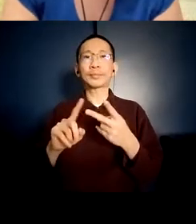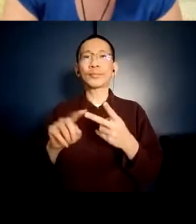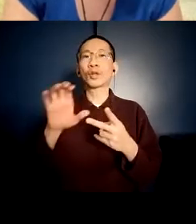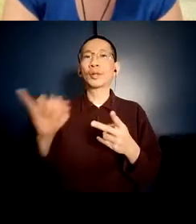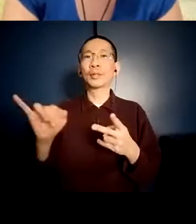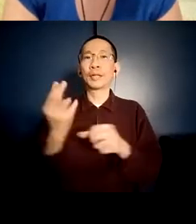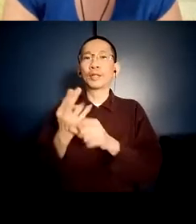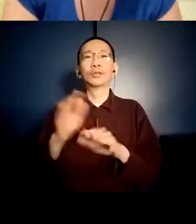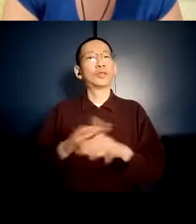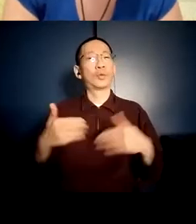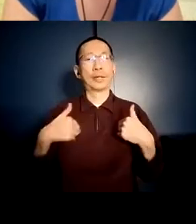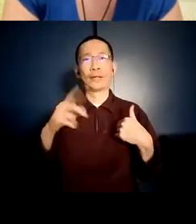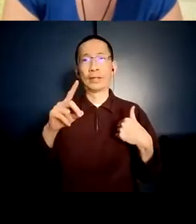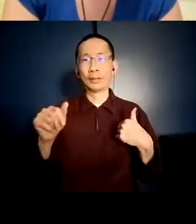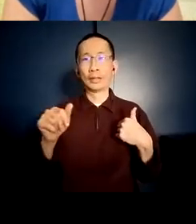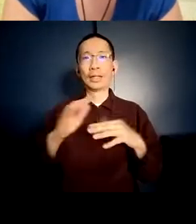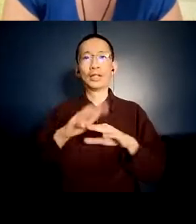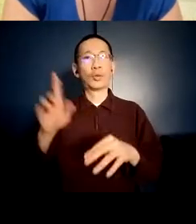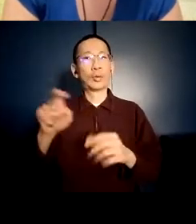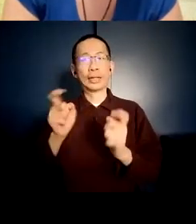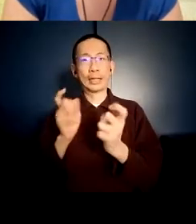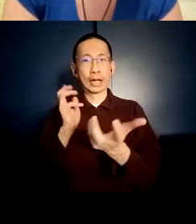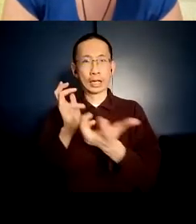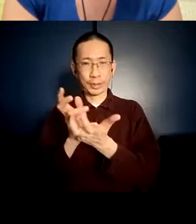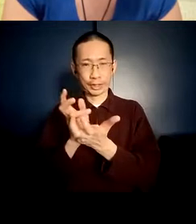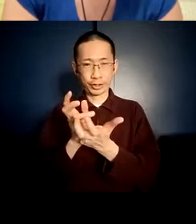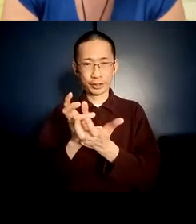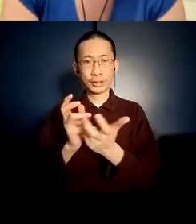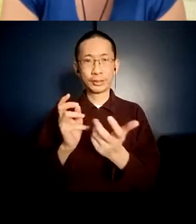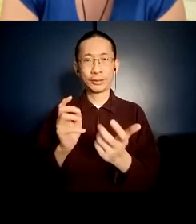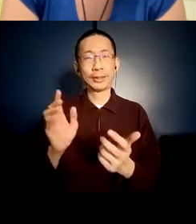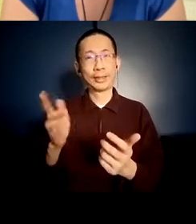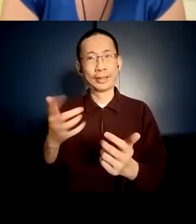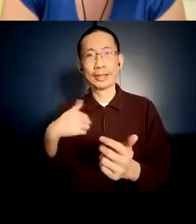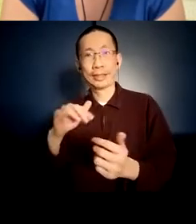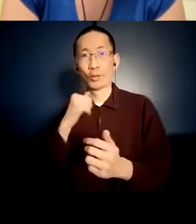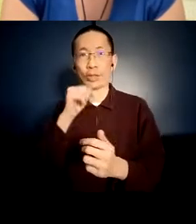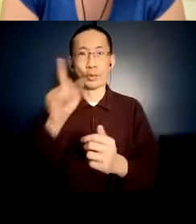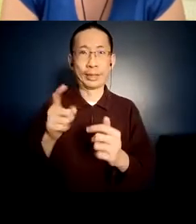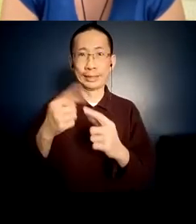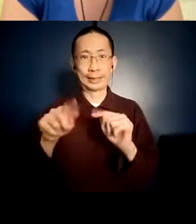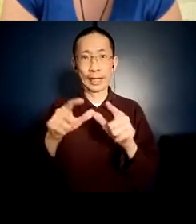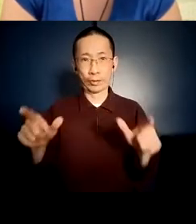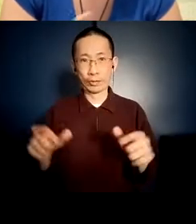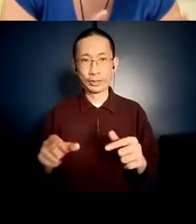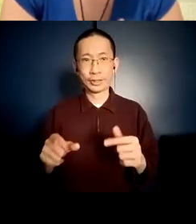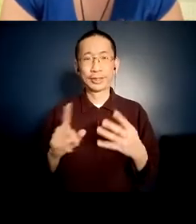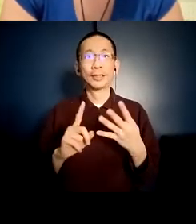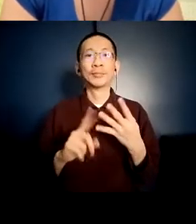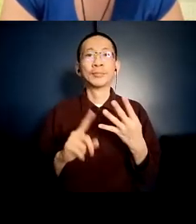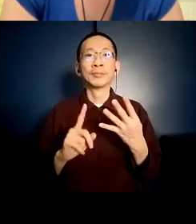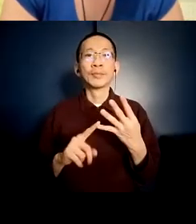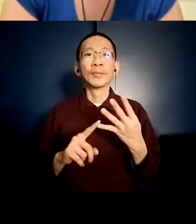users don't have a disability and don't need accommodations, and that we don't need sign languages. Then there is